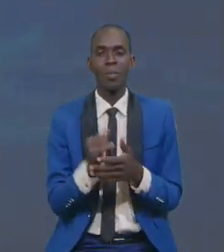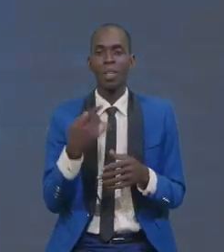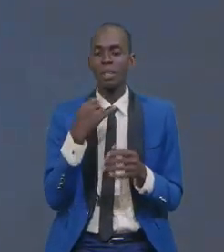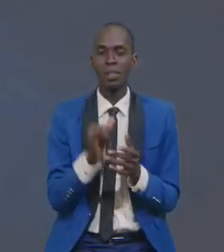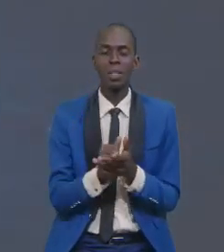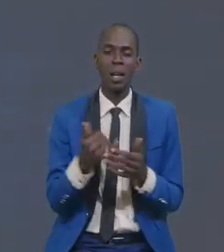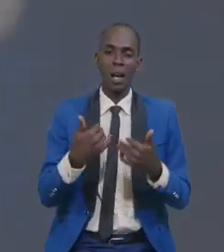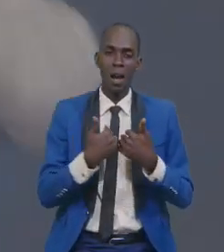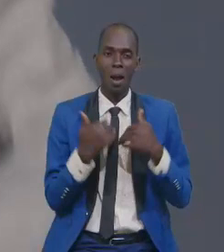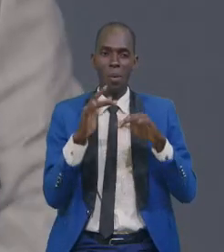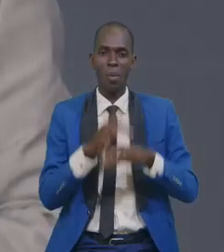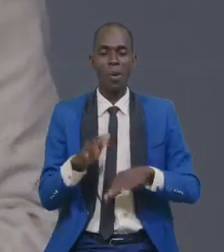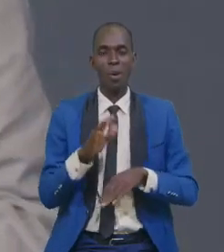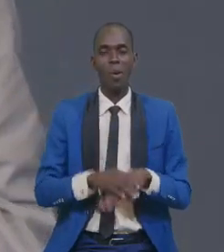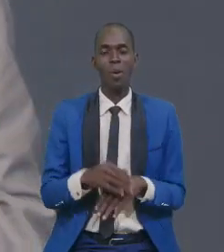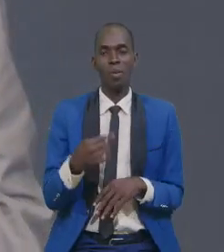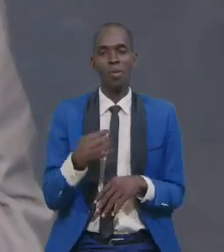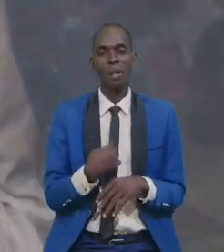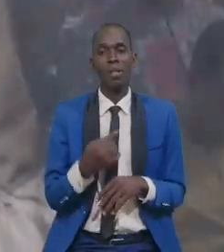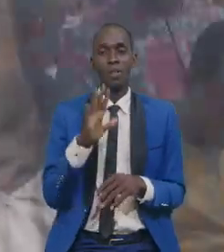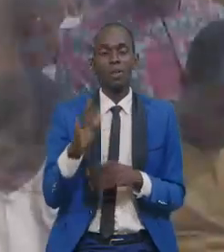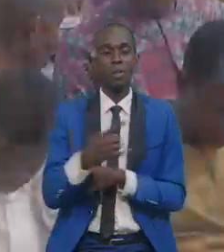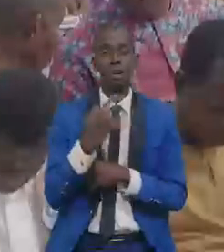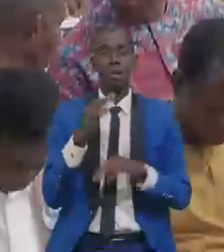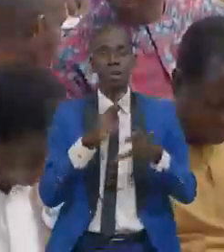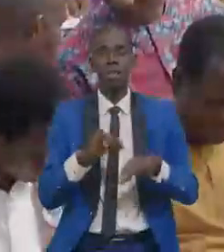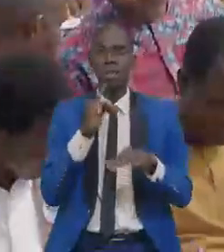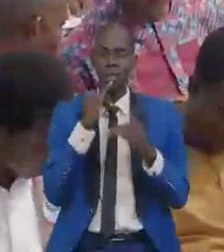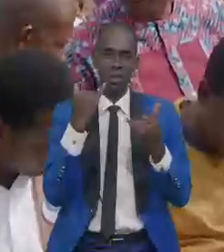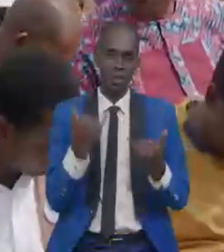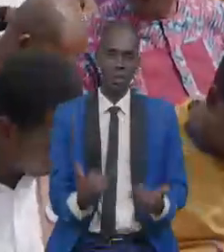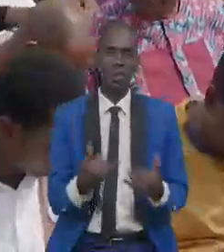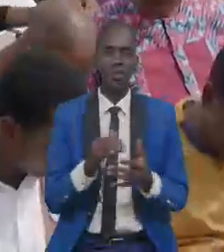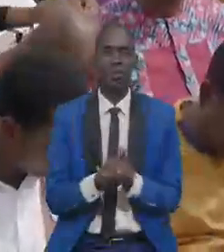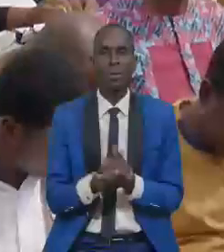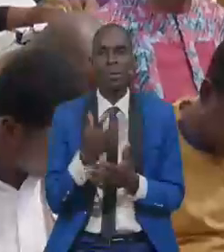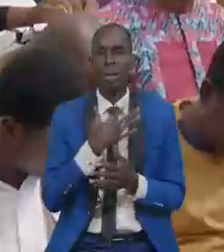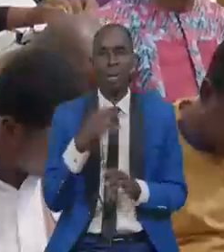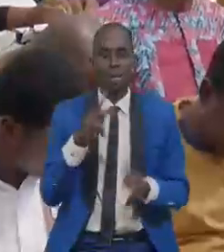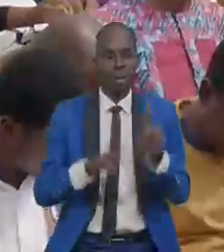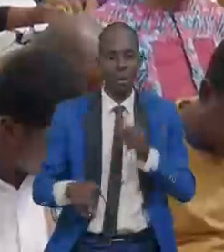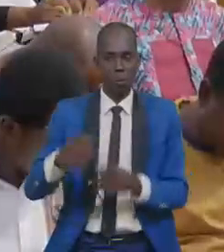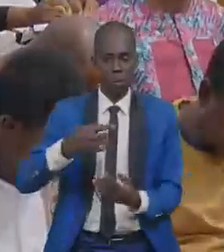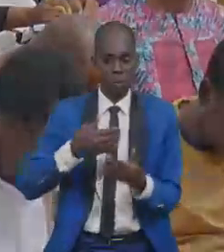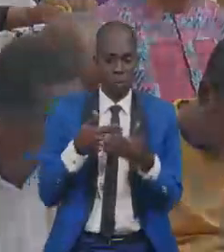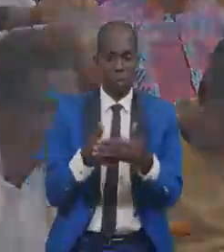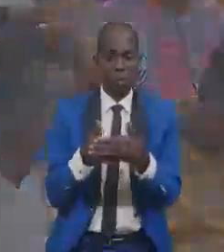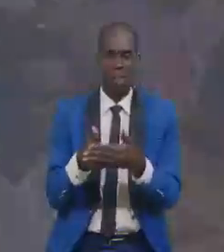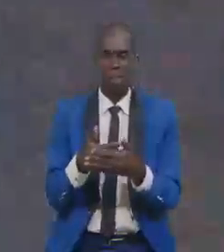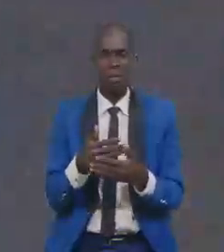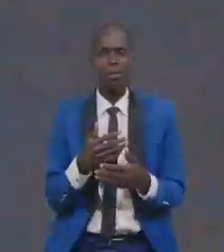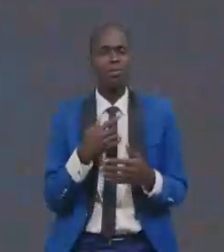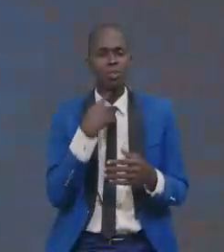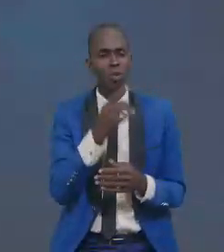me. Your day of mercy has come. And the people around, they shouted him down. You